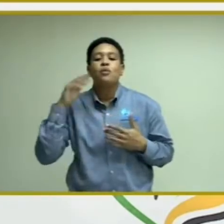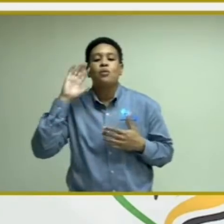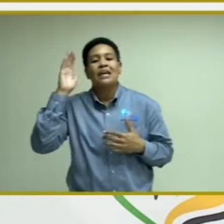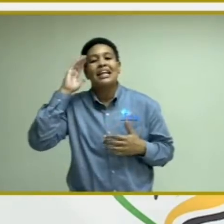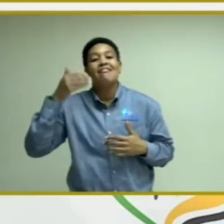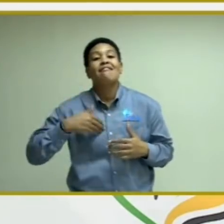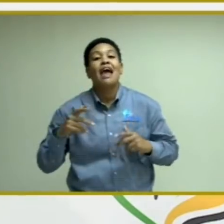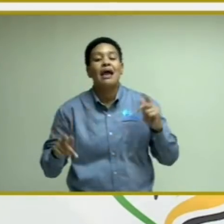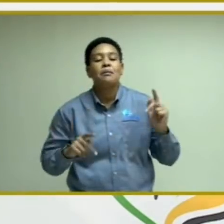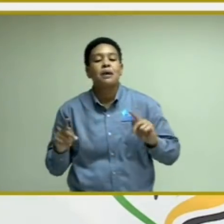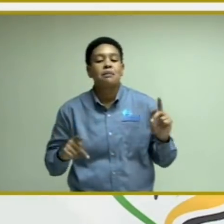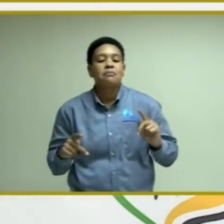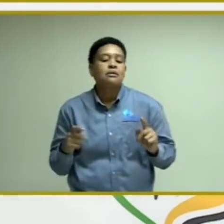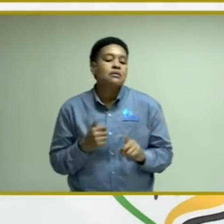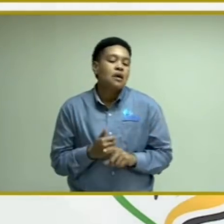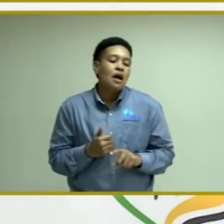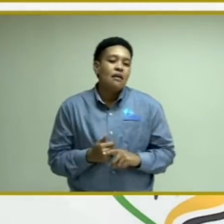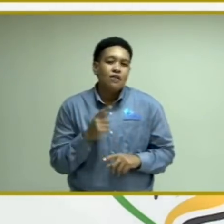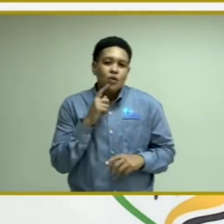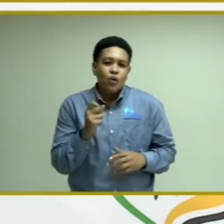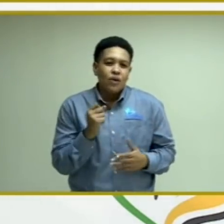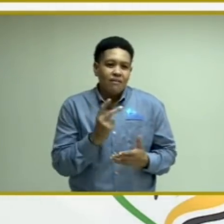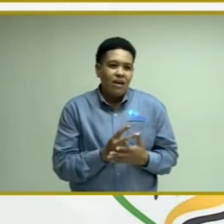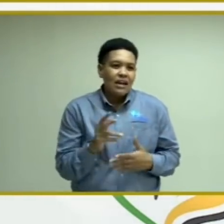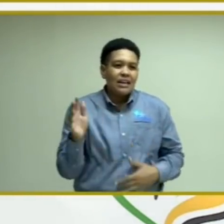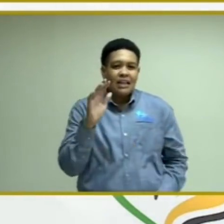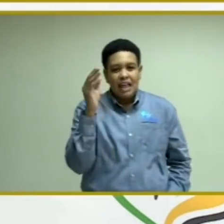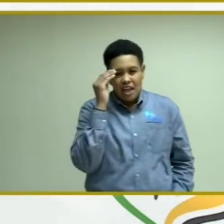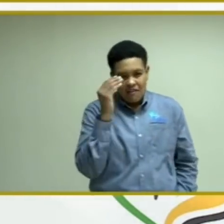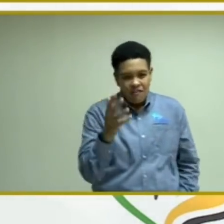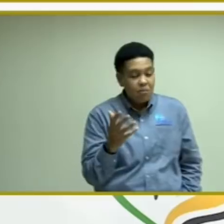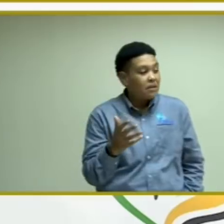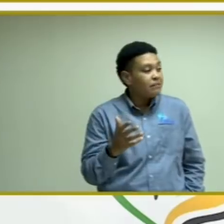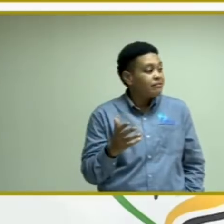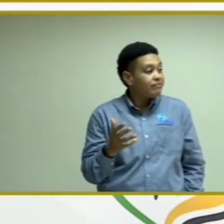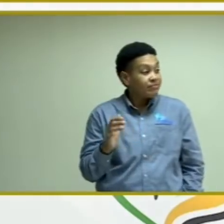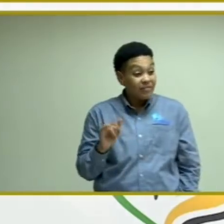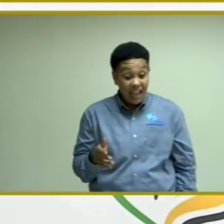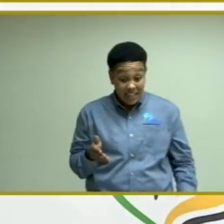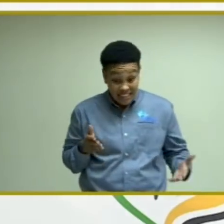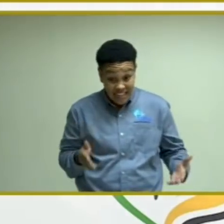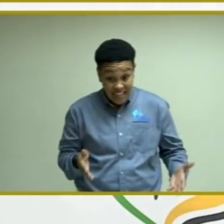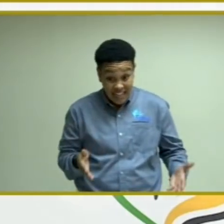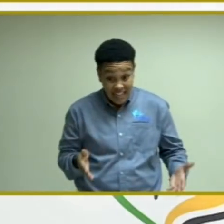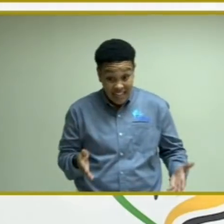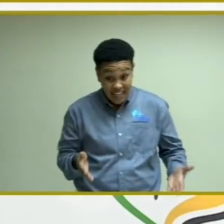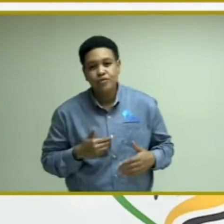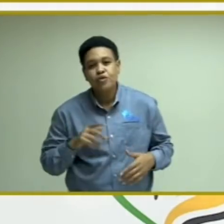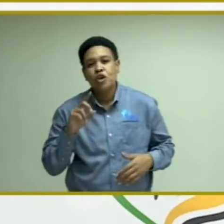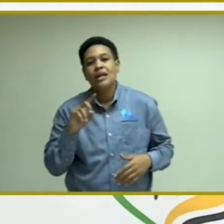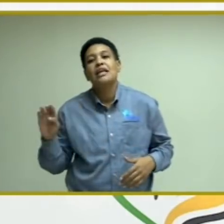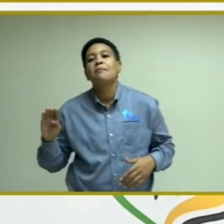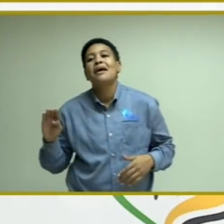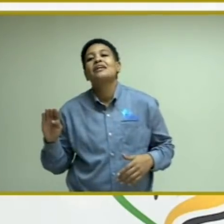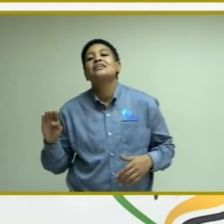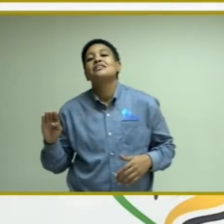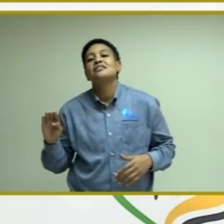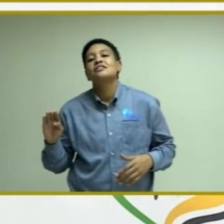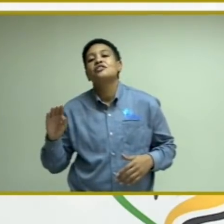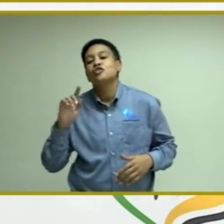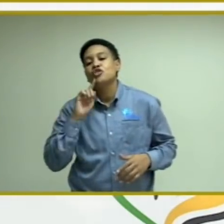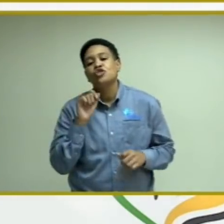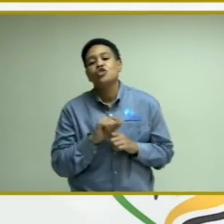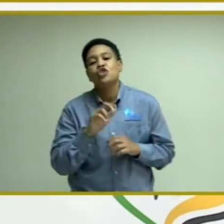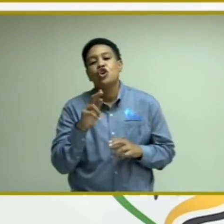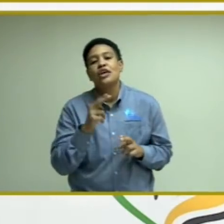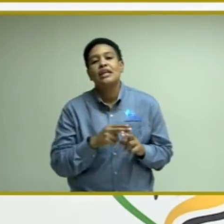invite persons to validate their information that is existing in our database to ensure that your